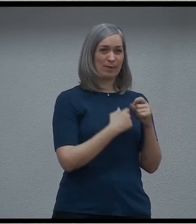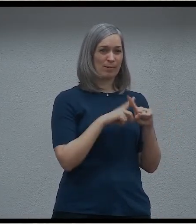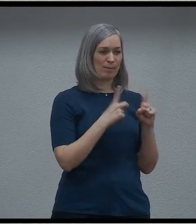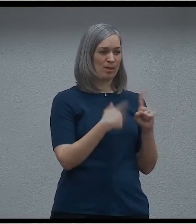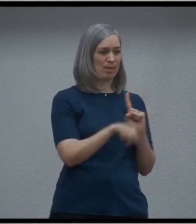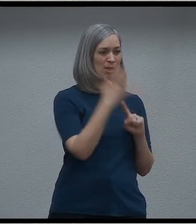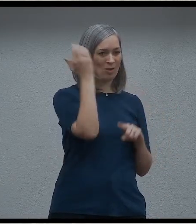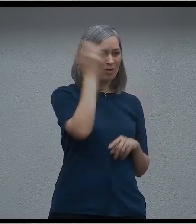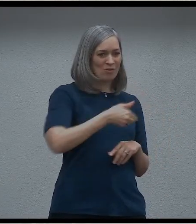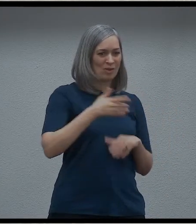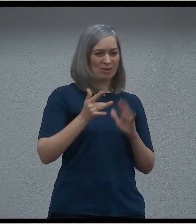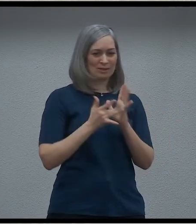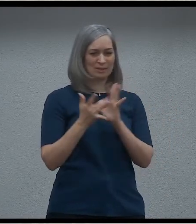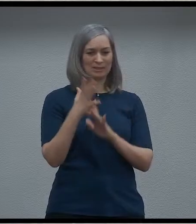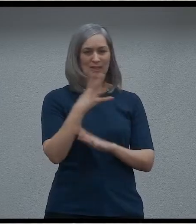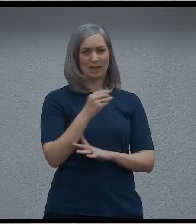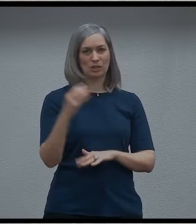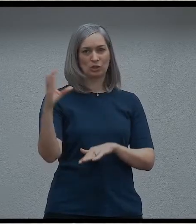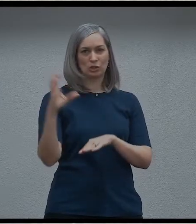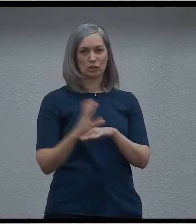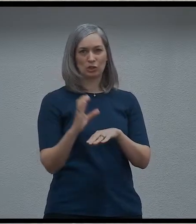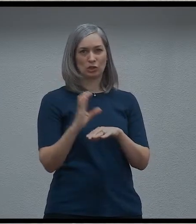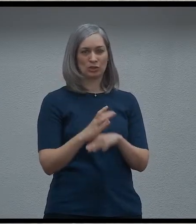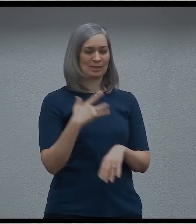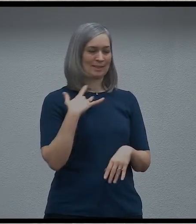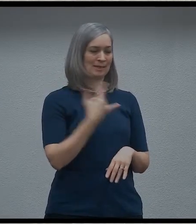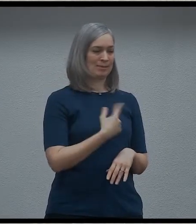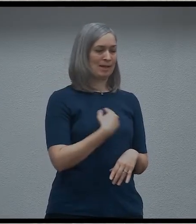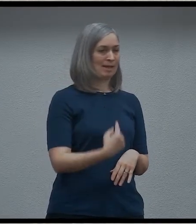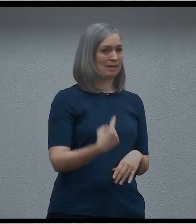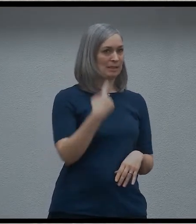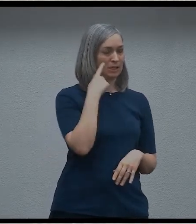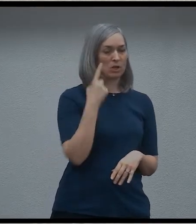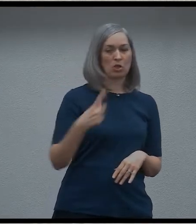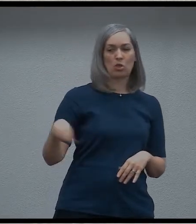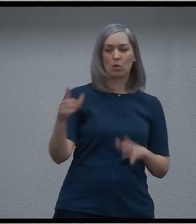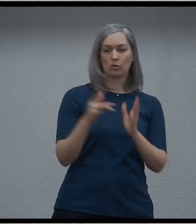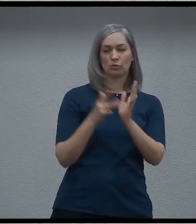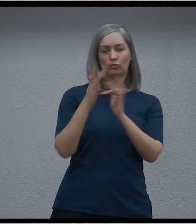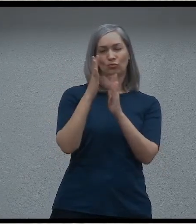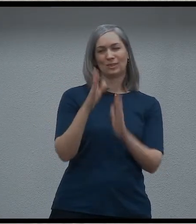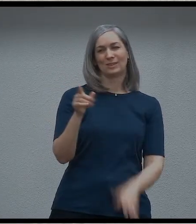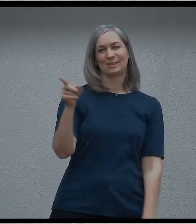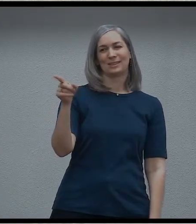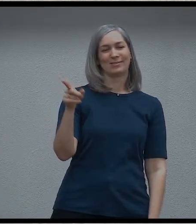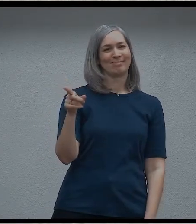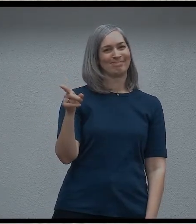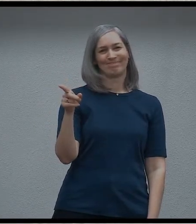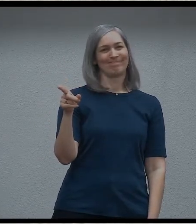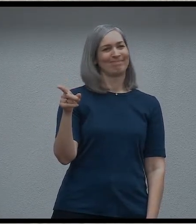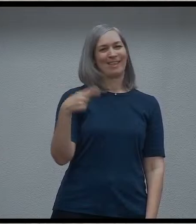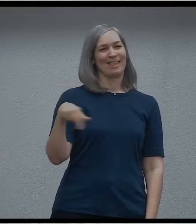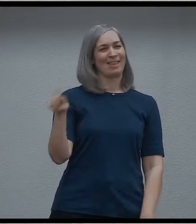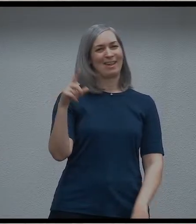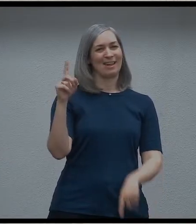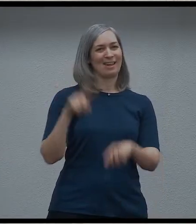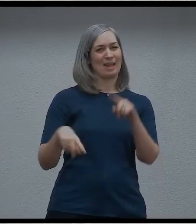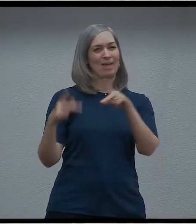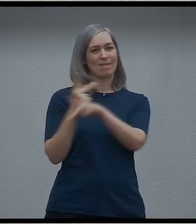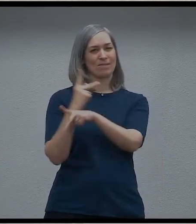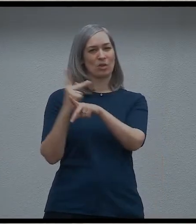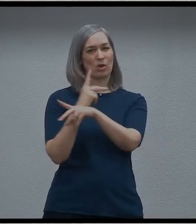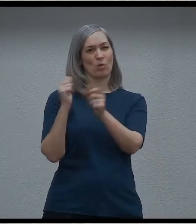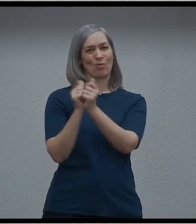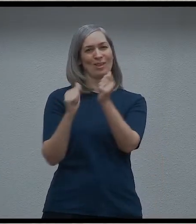Jesus in the church. Oftentimes I'll hear, "Oh, those Christians over there, they can't even figure it out